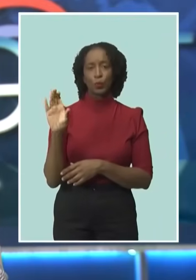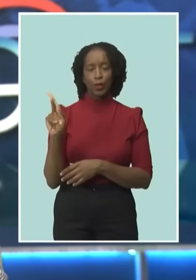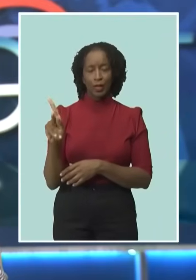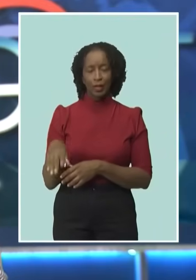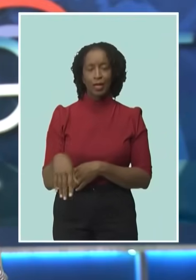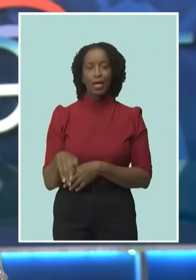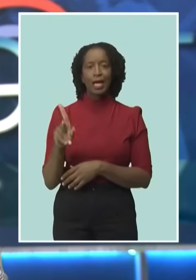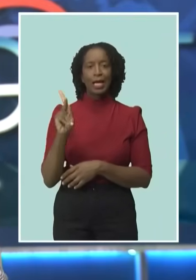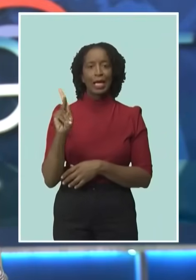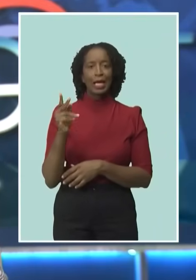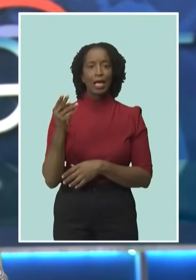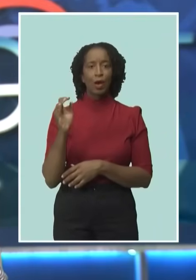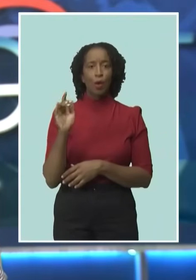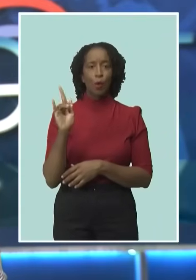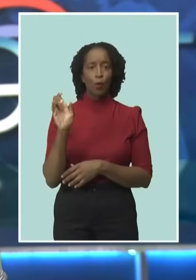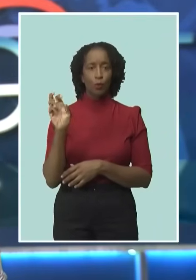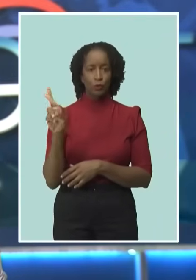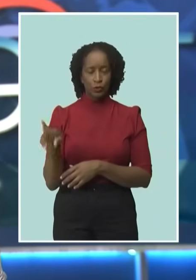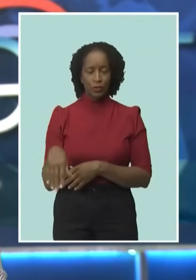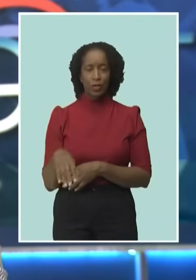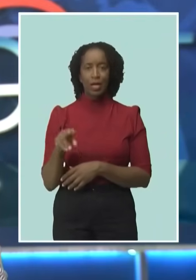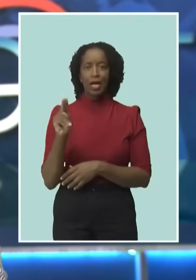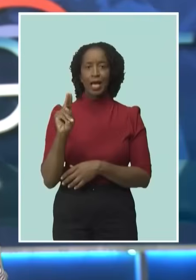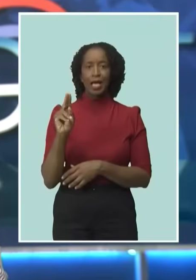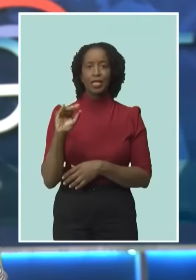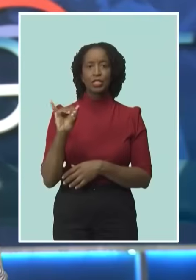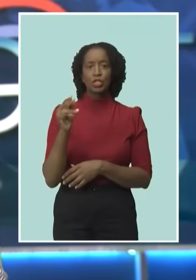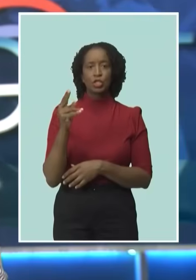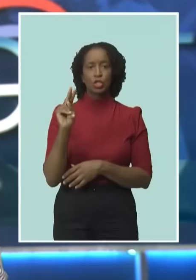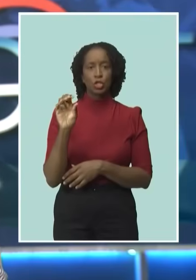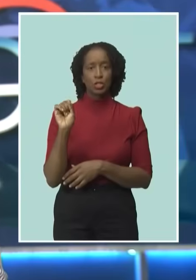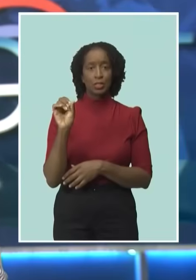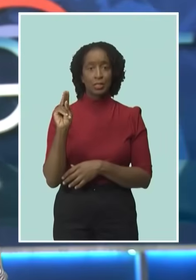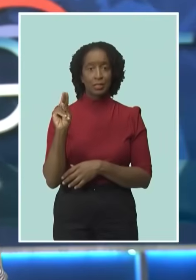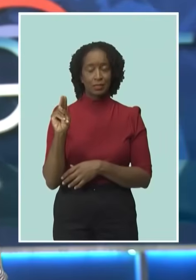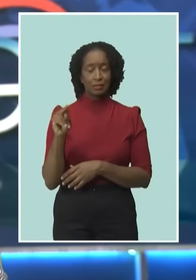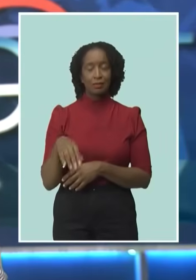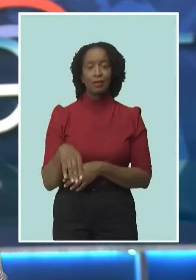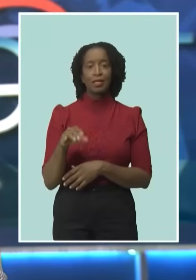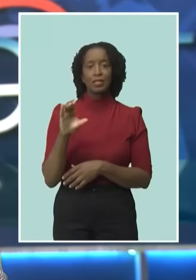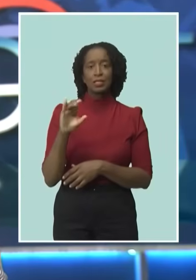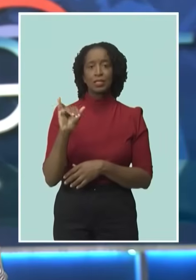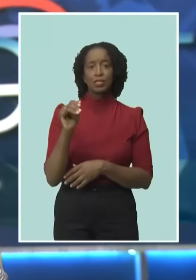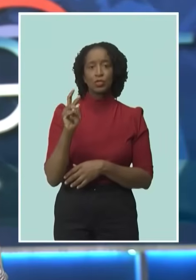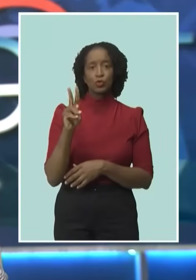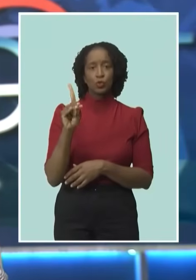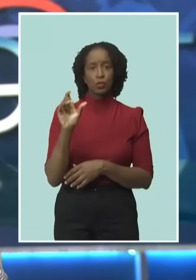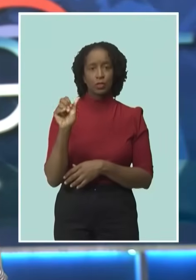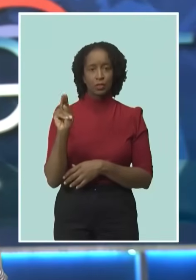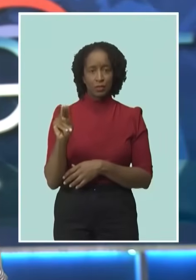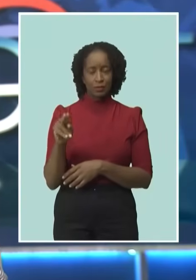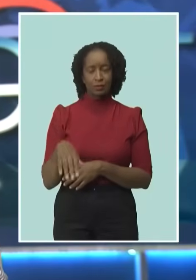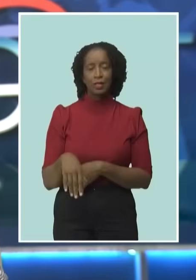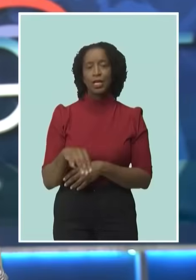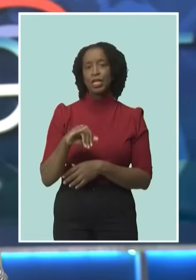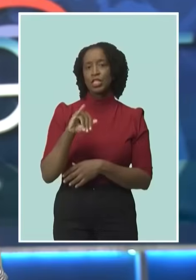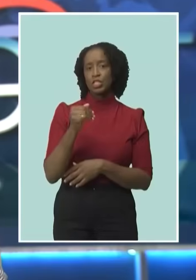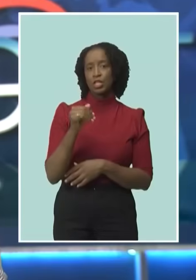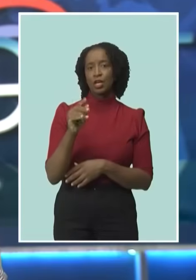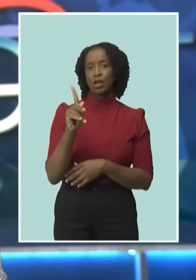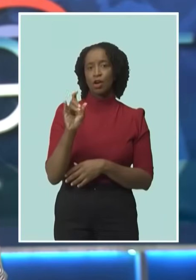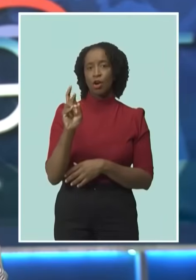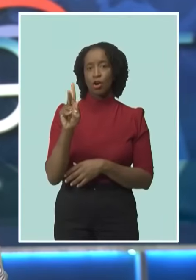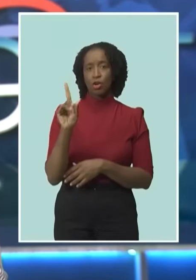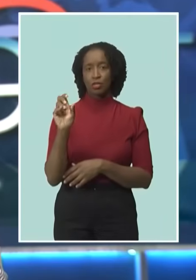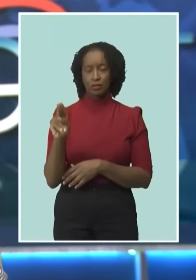Holder, Henry Innes, Nigel Johnson, Cora Jordan, Steve Anderson Kelman, Jefferson Curtin, George